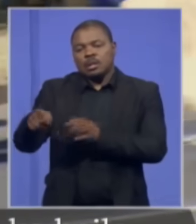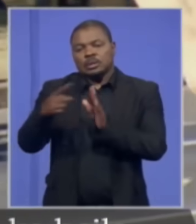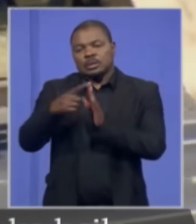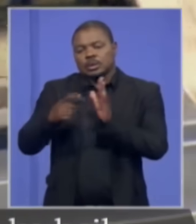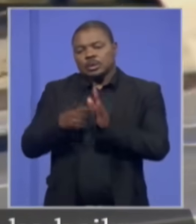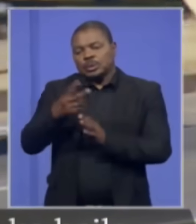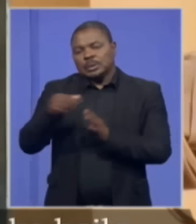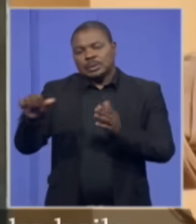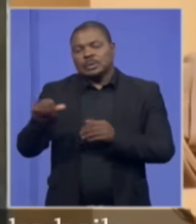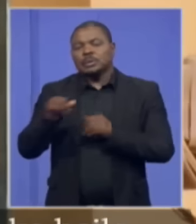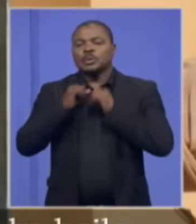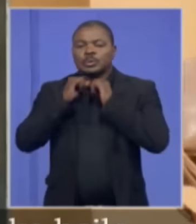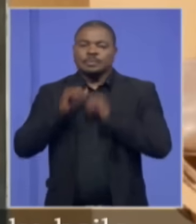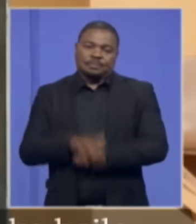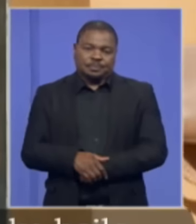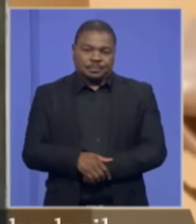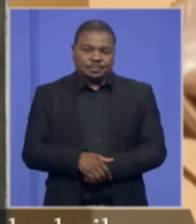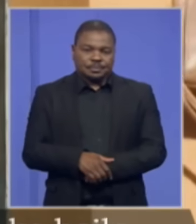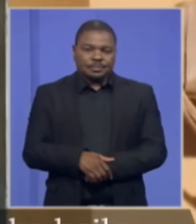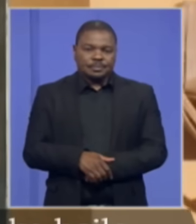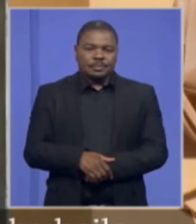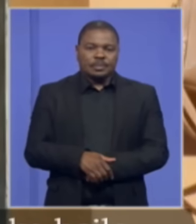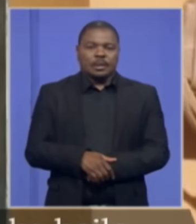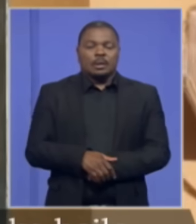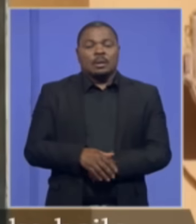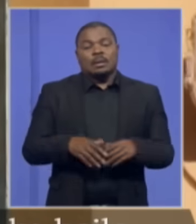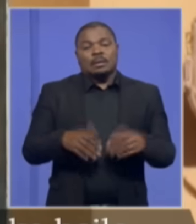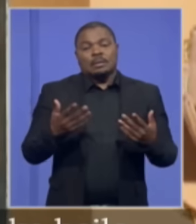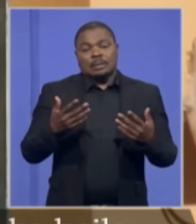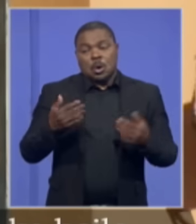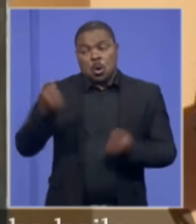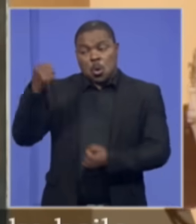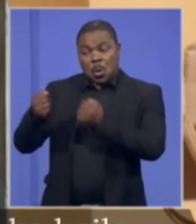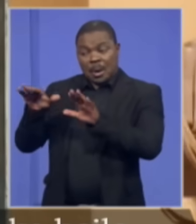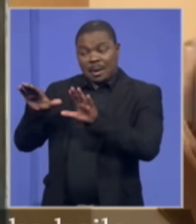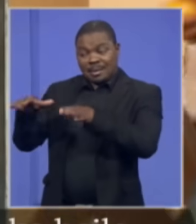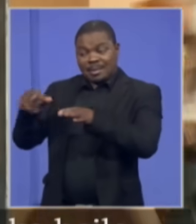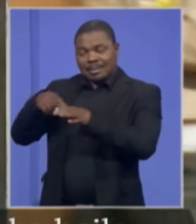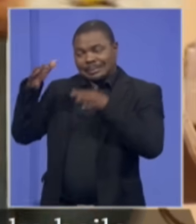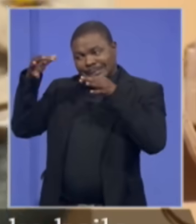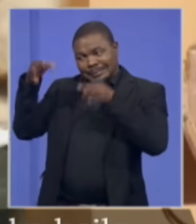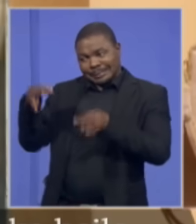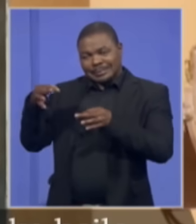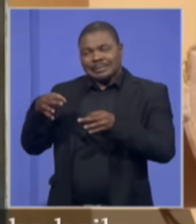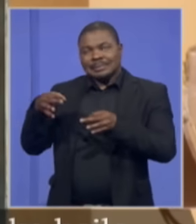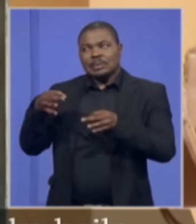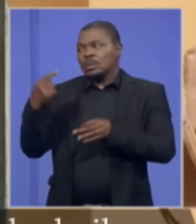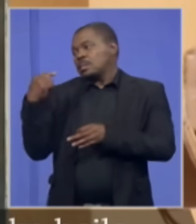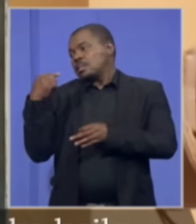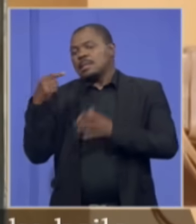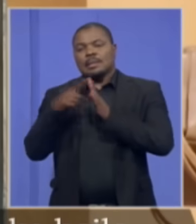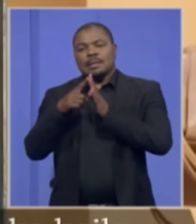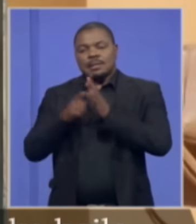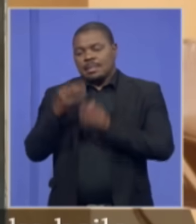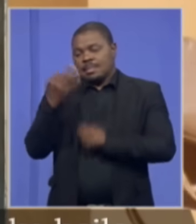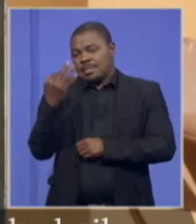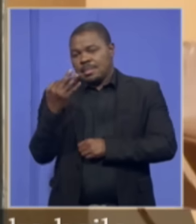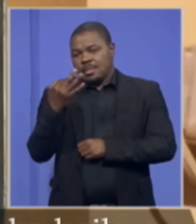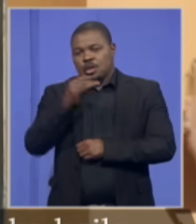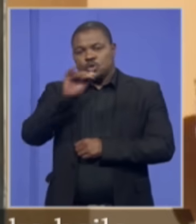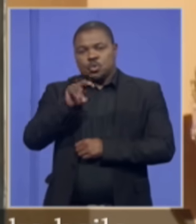26 Phato. The decision that has been taken by this court on the 3rd of June